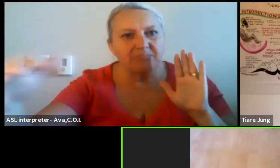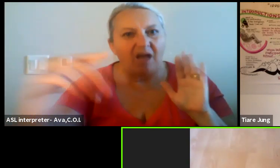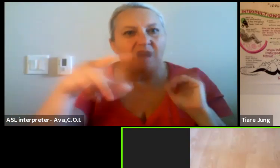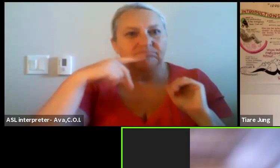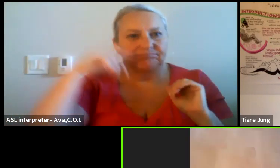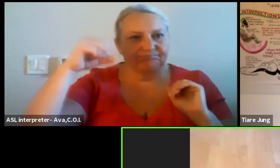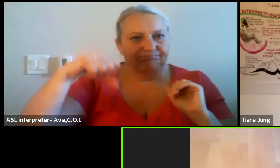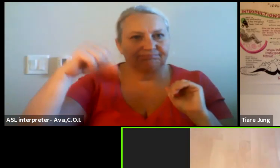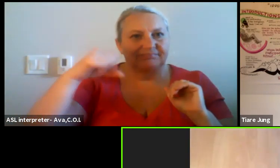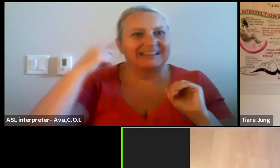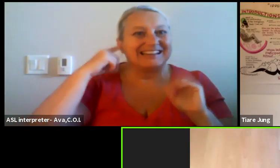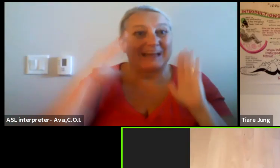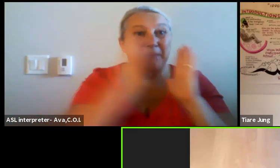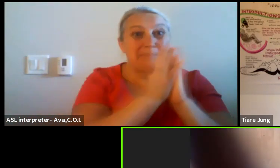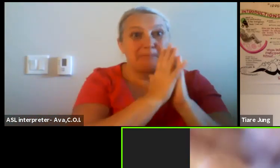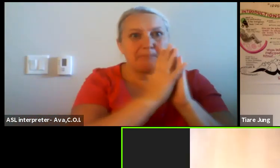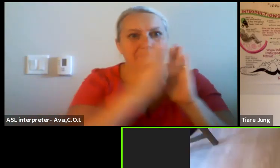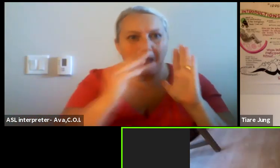Are you hearing that echo?